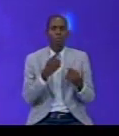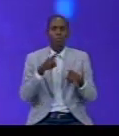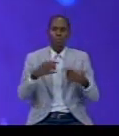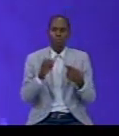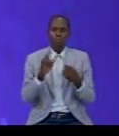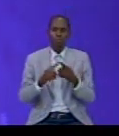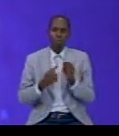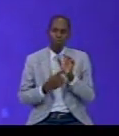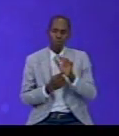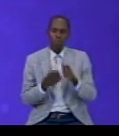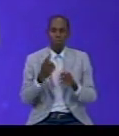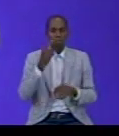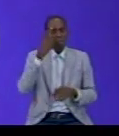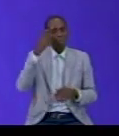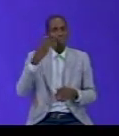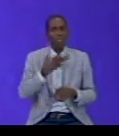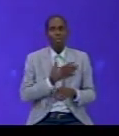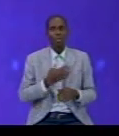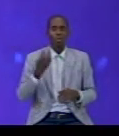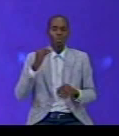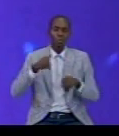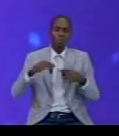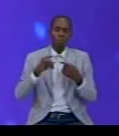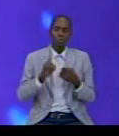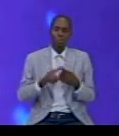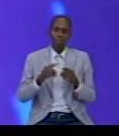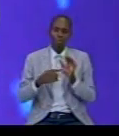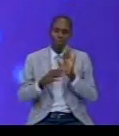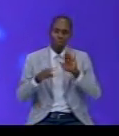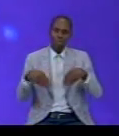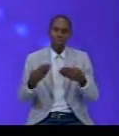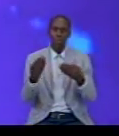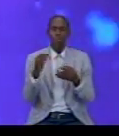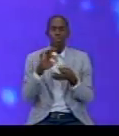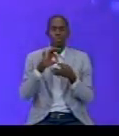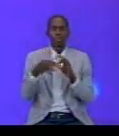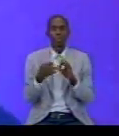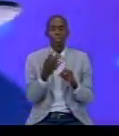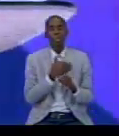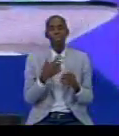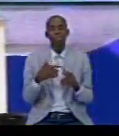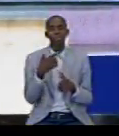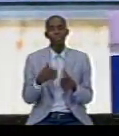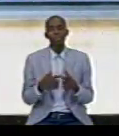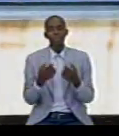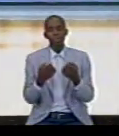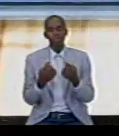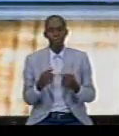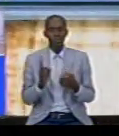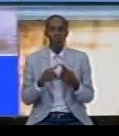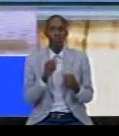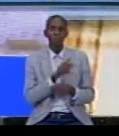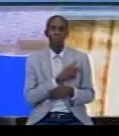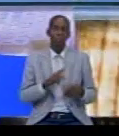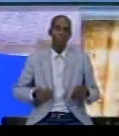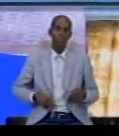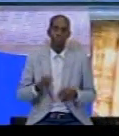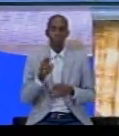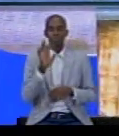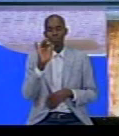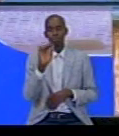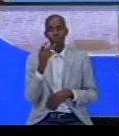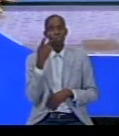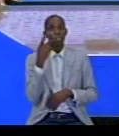reveal the dream and was going to give the interpretation. And then he came to the king. Look at the man